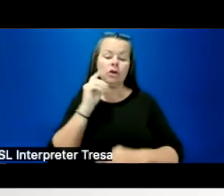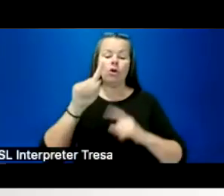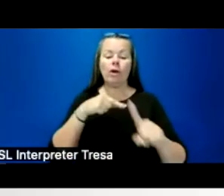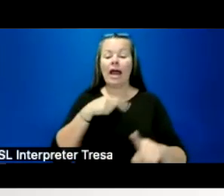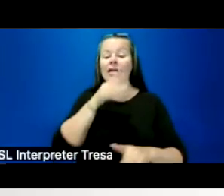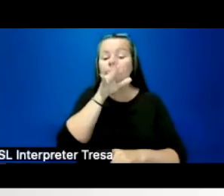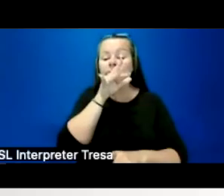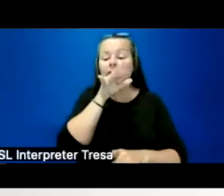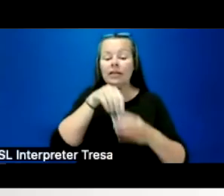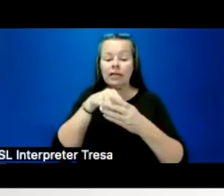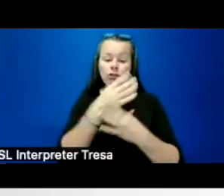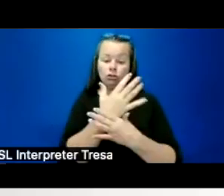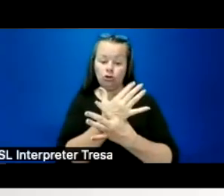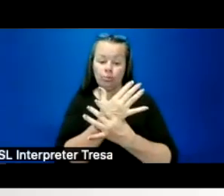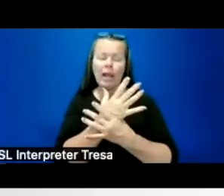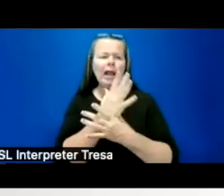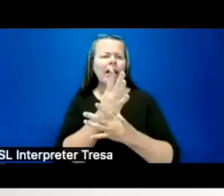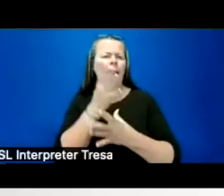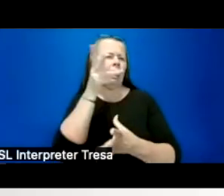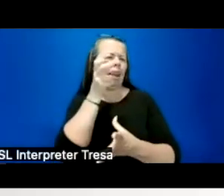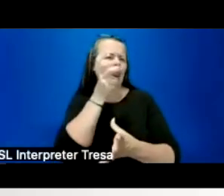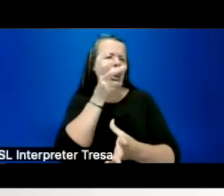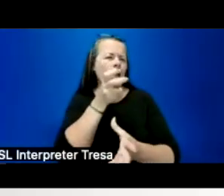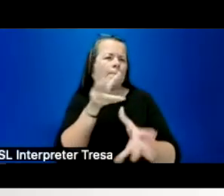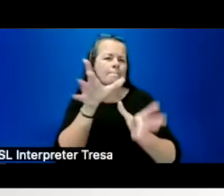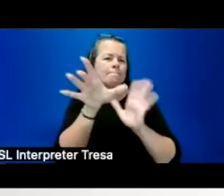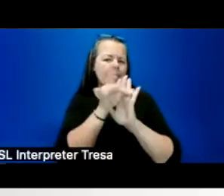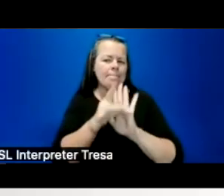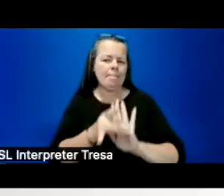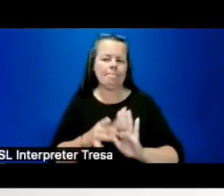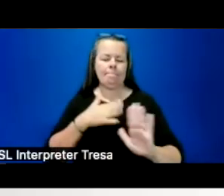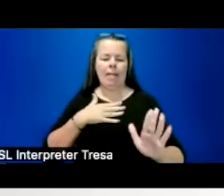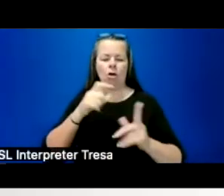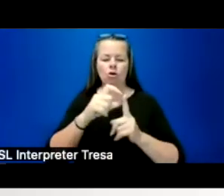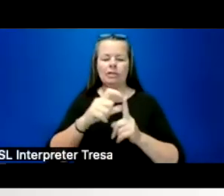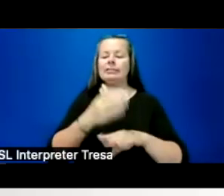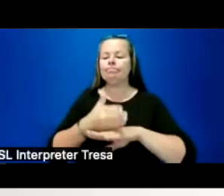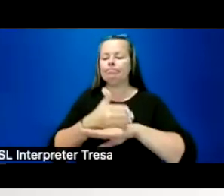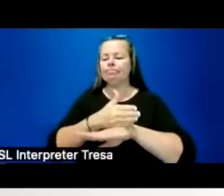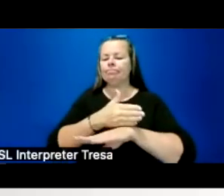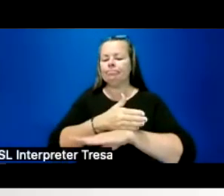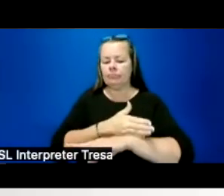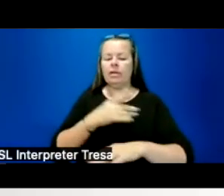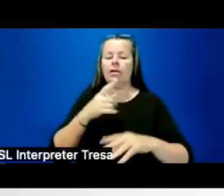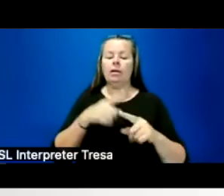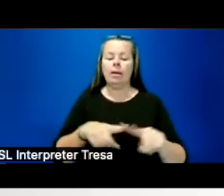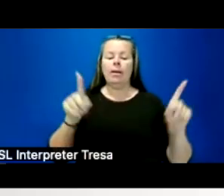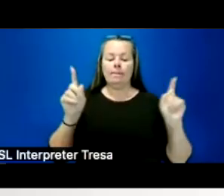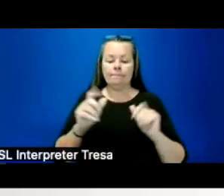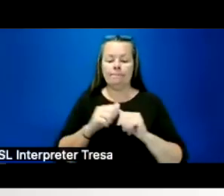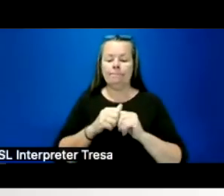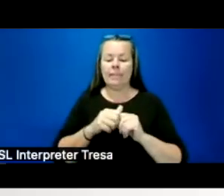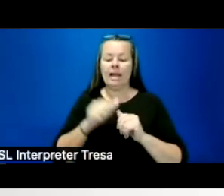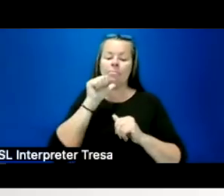much better now than it was some years before. Of course, I got better at German, spoken German, but it was not too bad some years ago. But